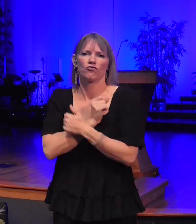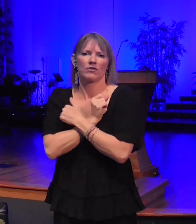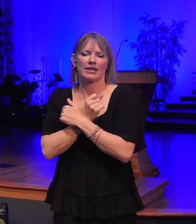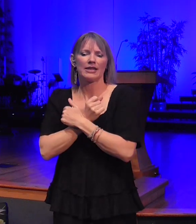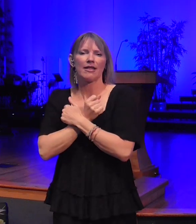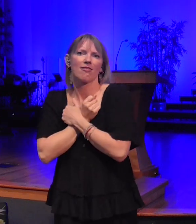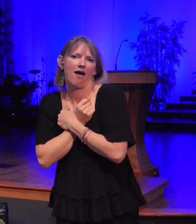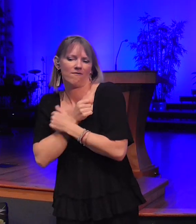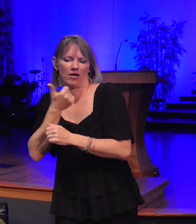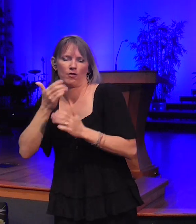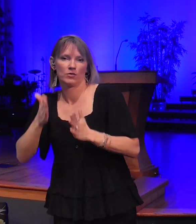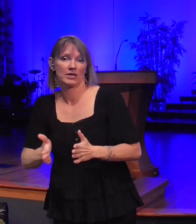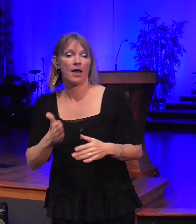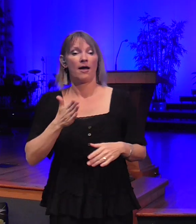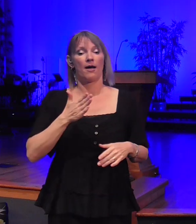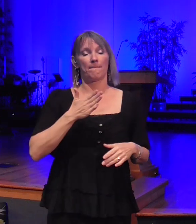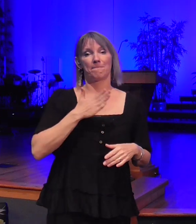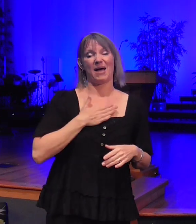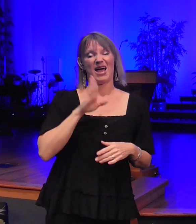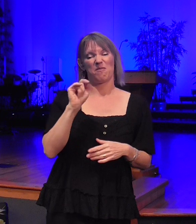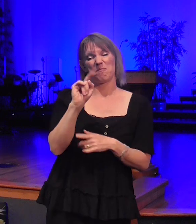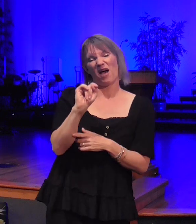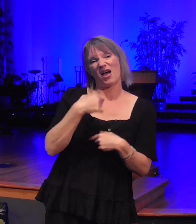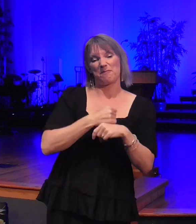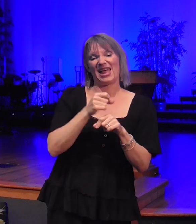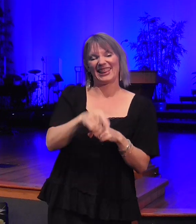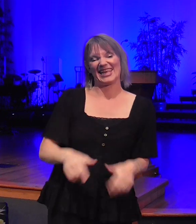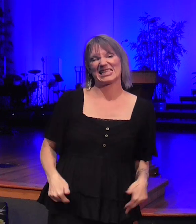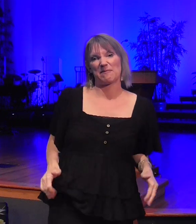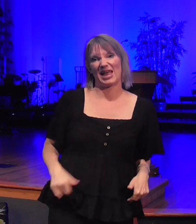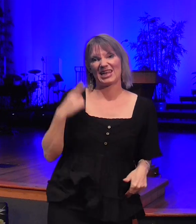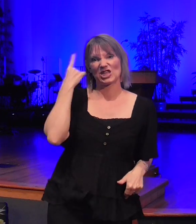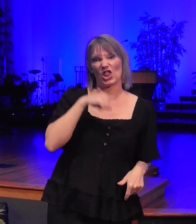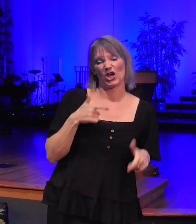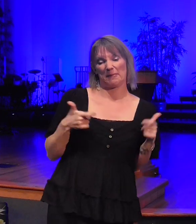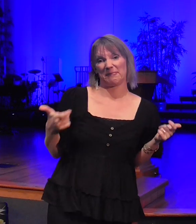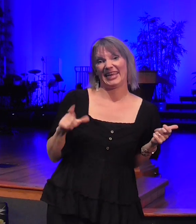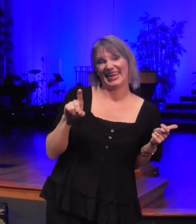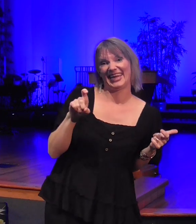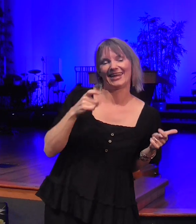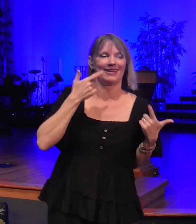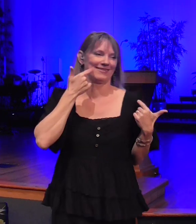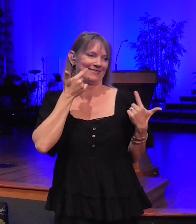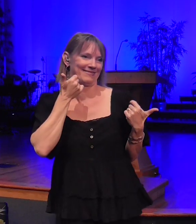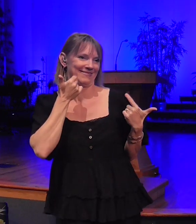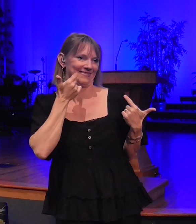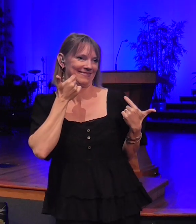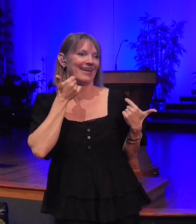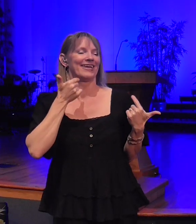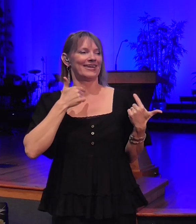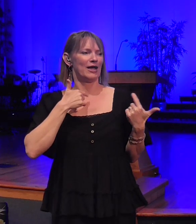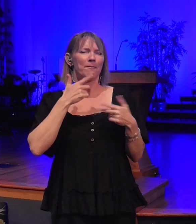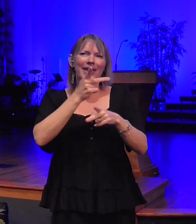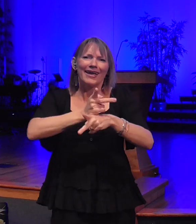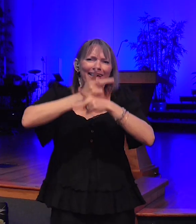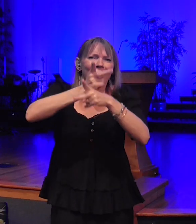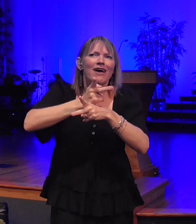my butt make these pants look big? Be careful what you ask the universe.